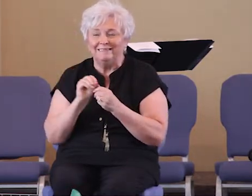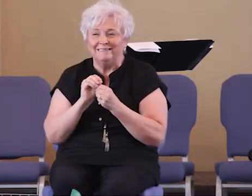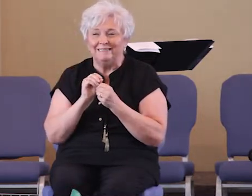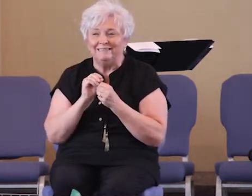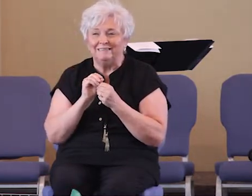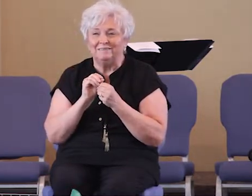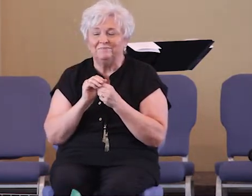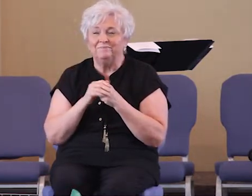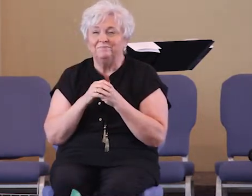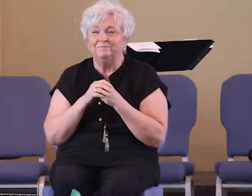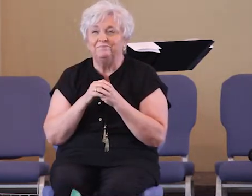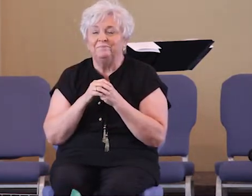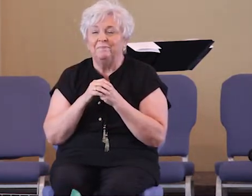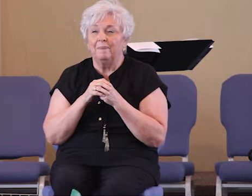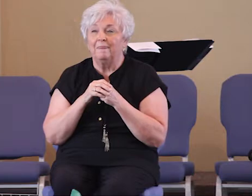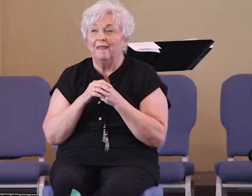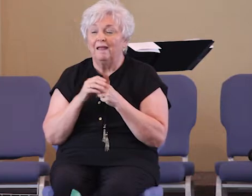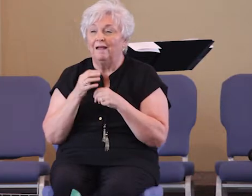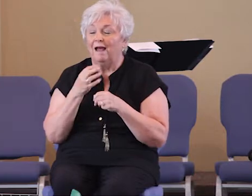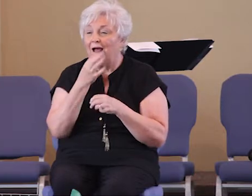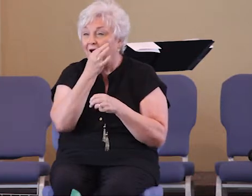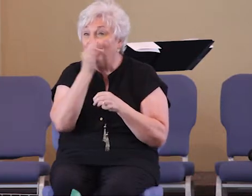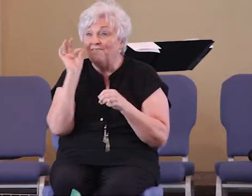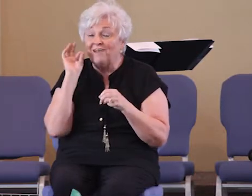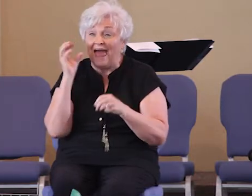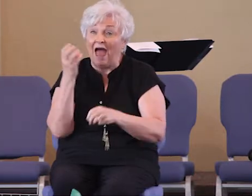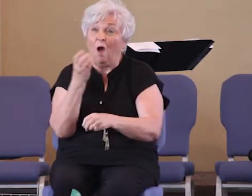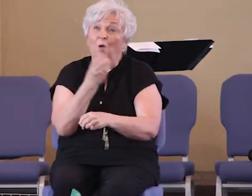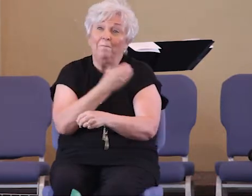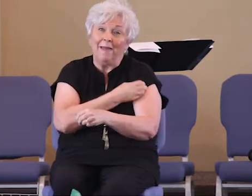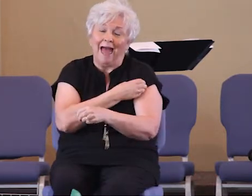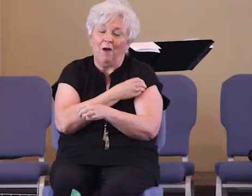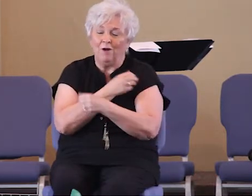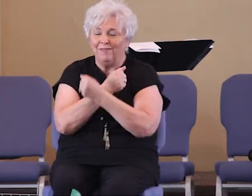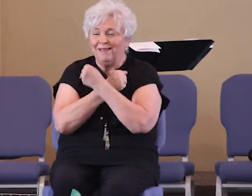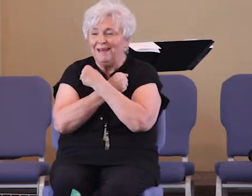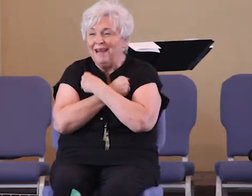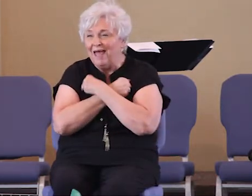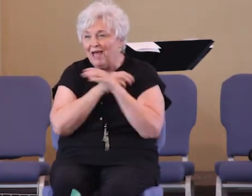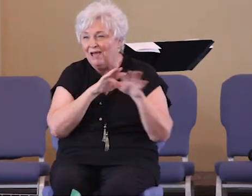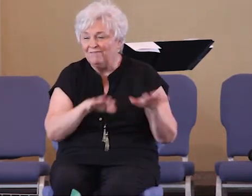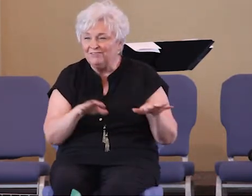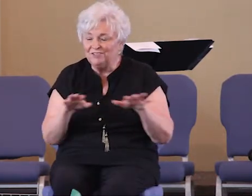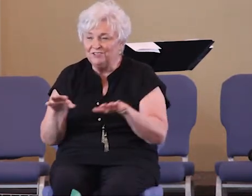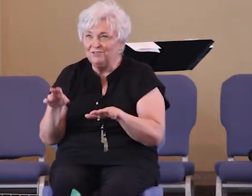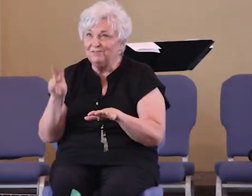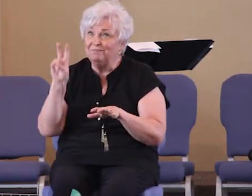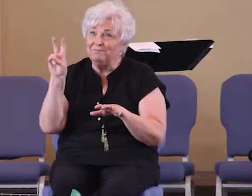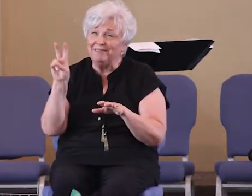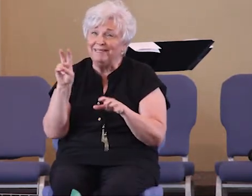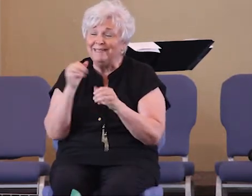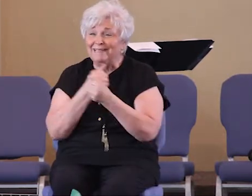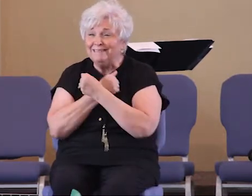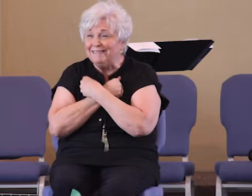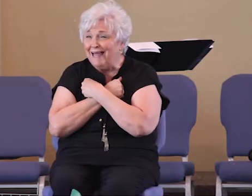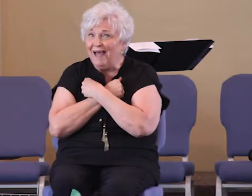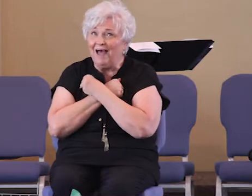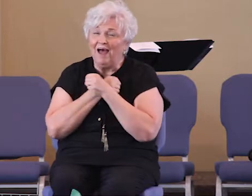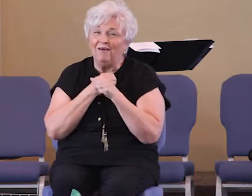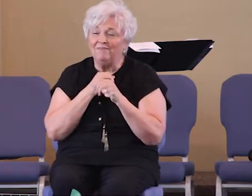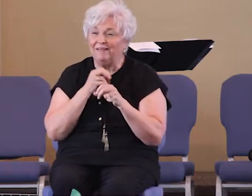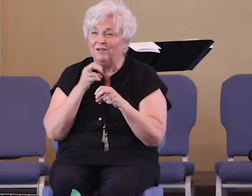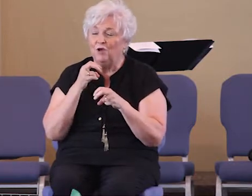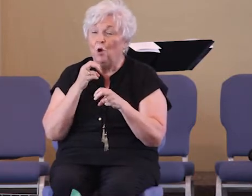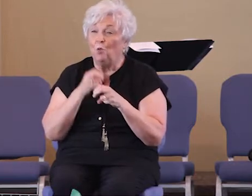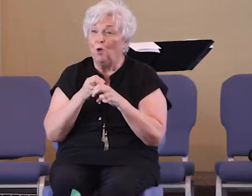Flower power, the love children. Peace, love, and rock and roll, I think is what they said. I wasn't